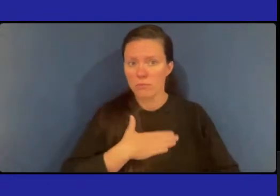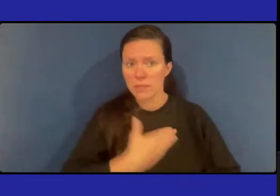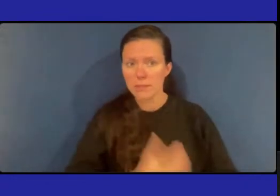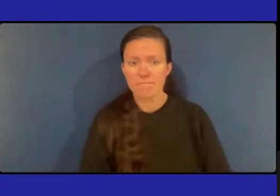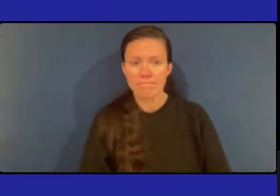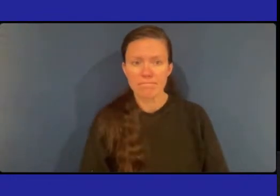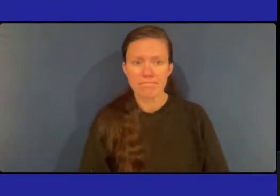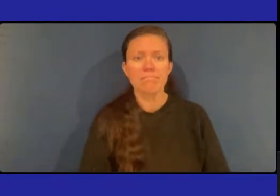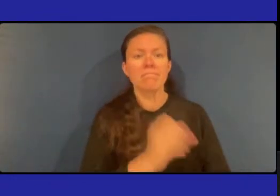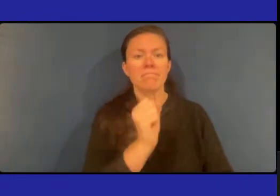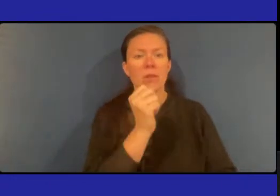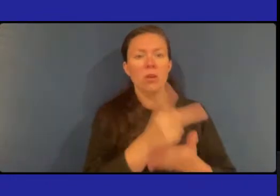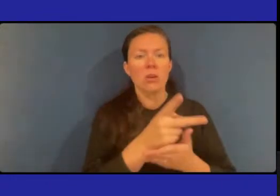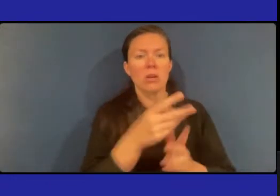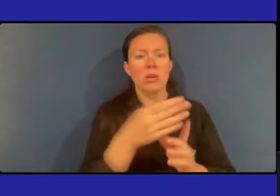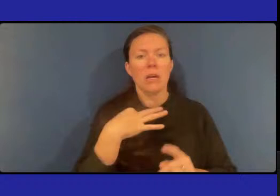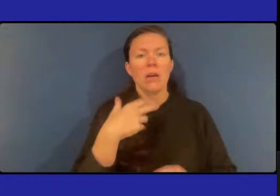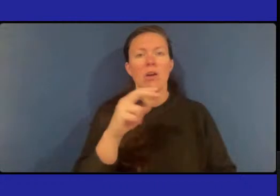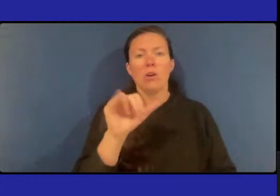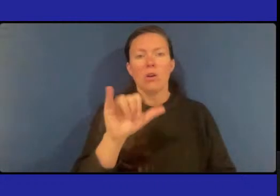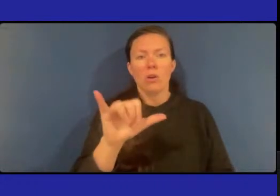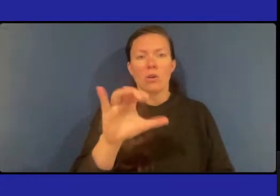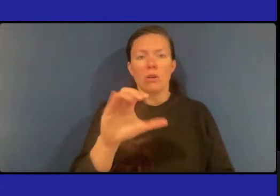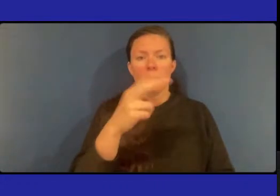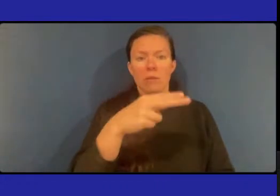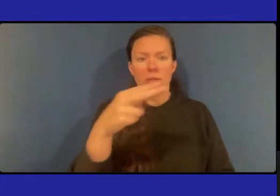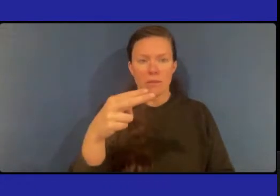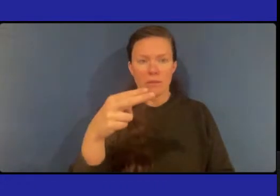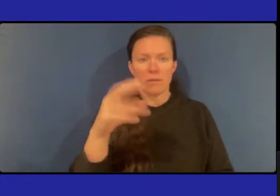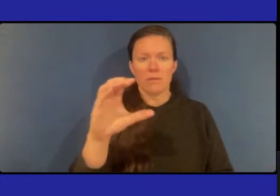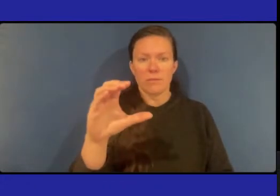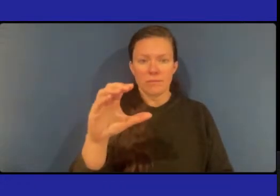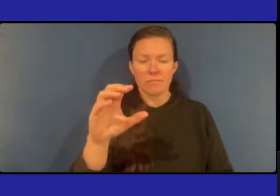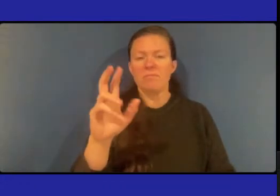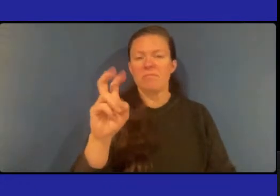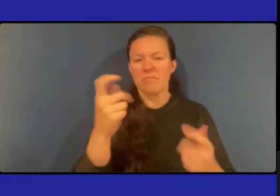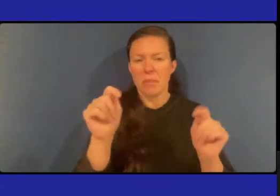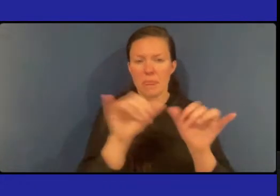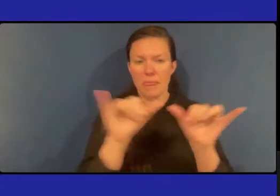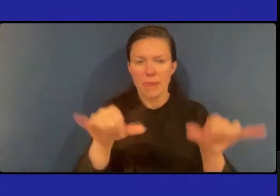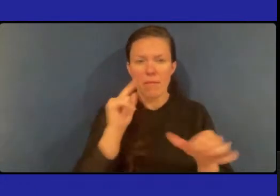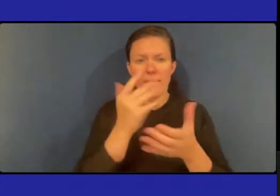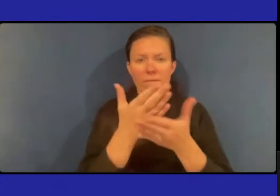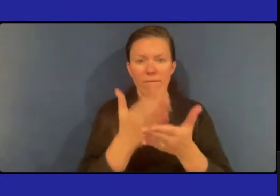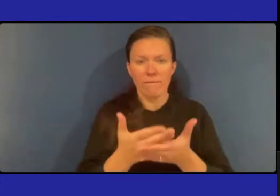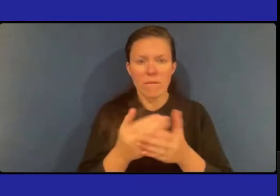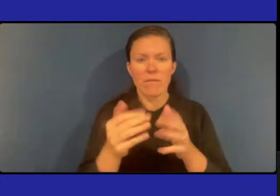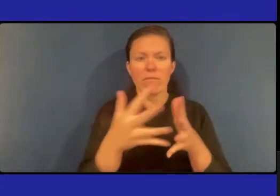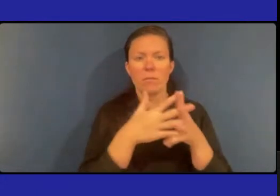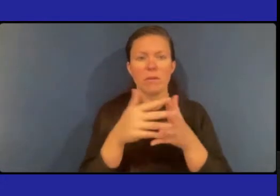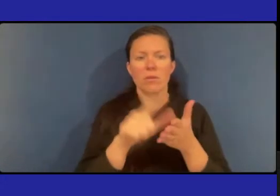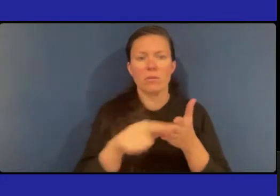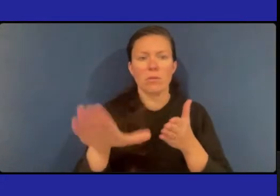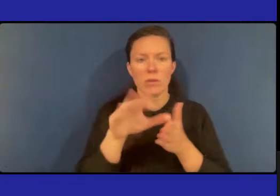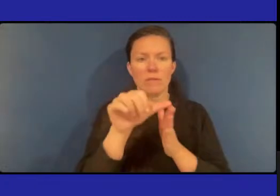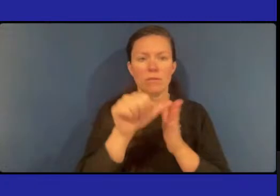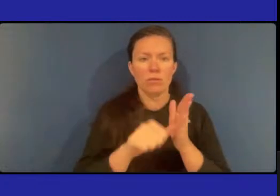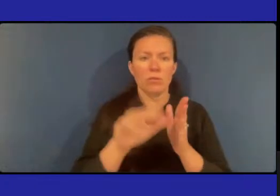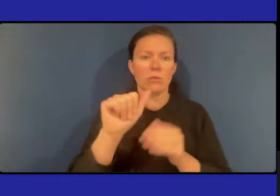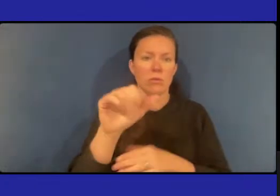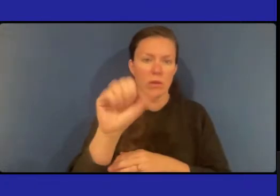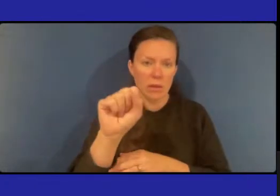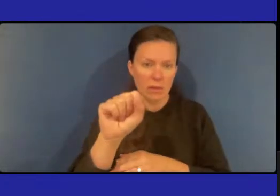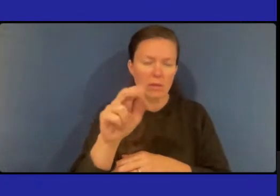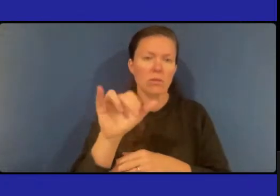Approving the application of New York City Health and Hospitals Corporation, the system for verification by the American College of Surgeons, ACS, of New York